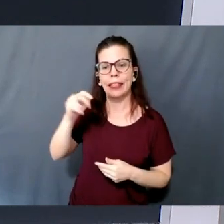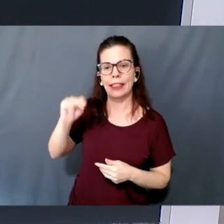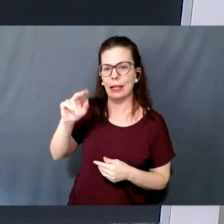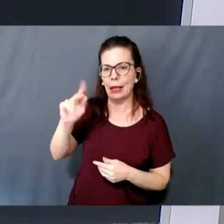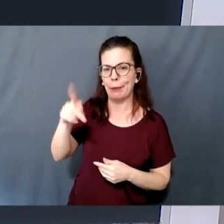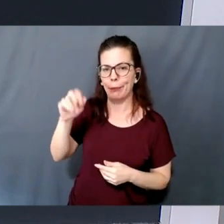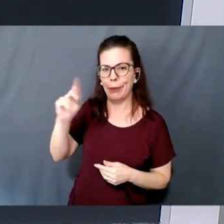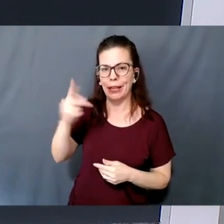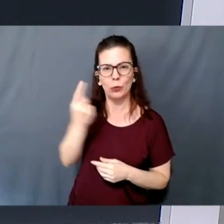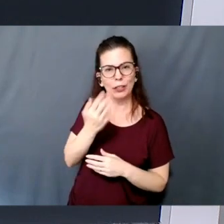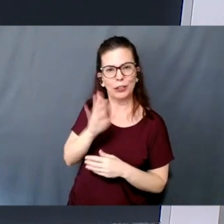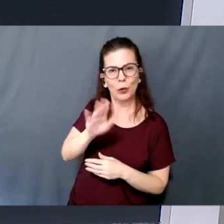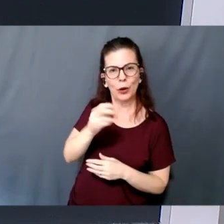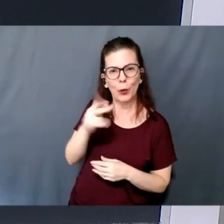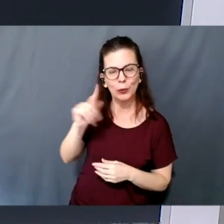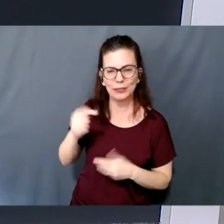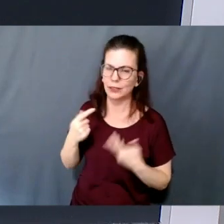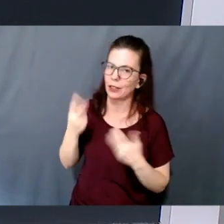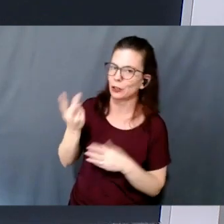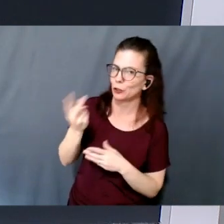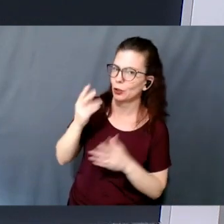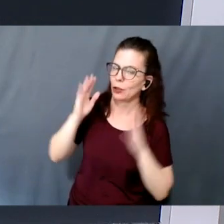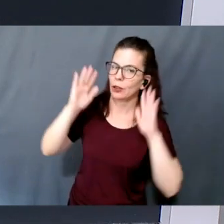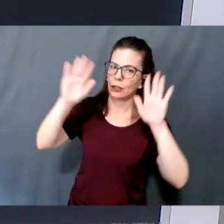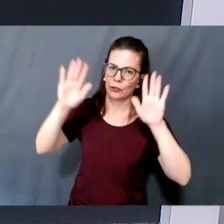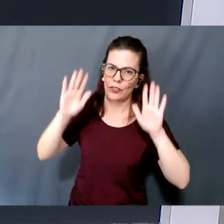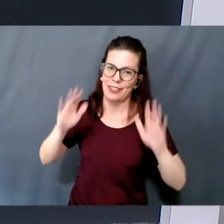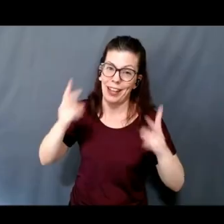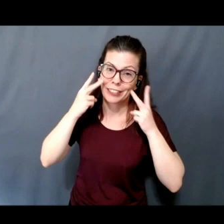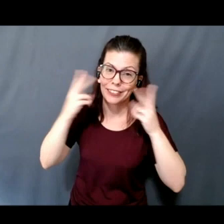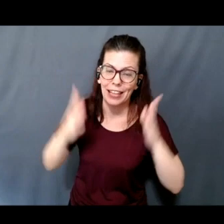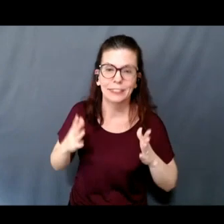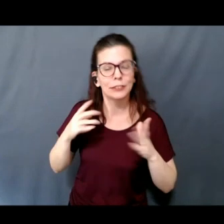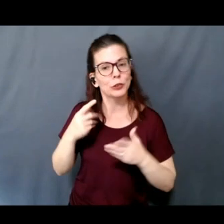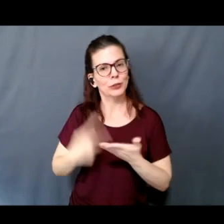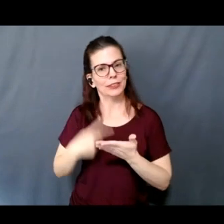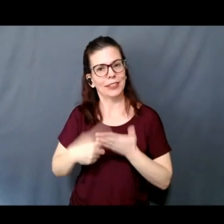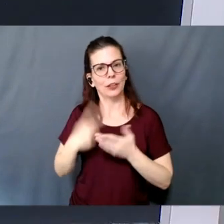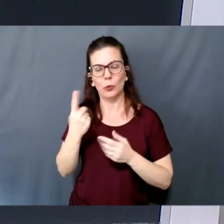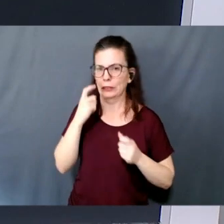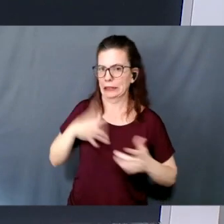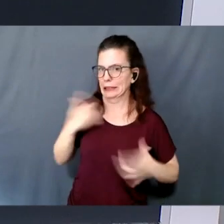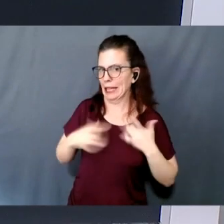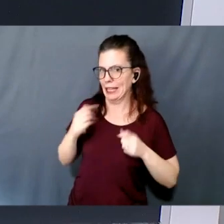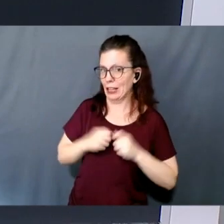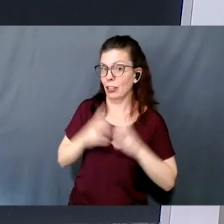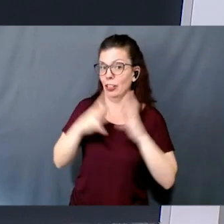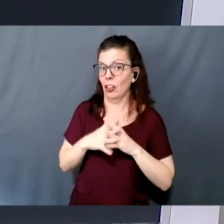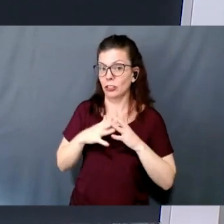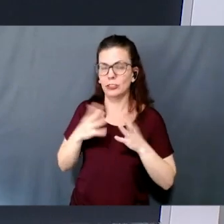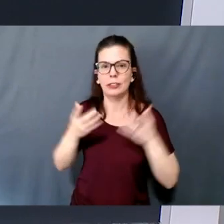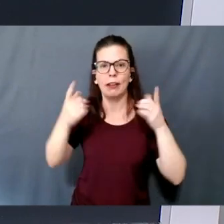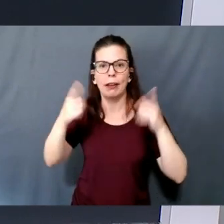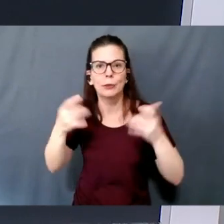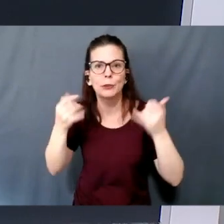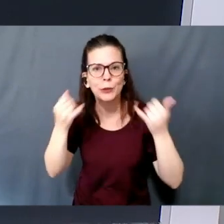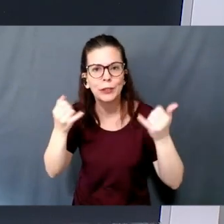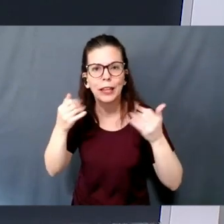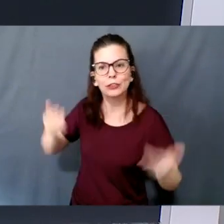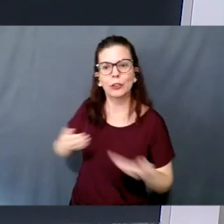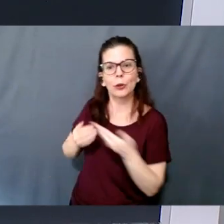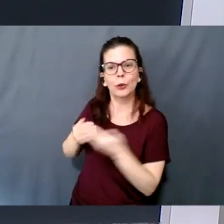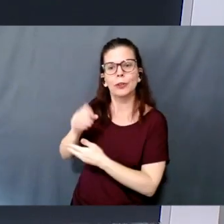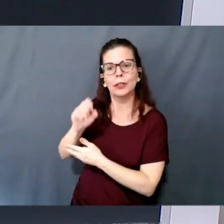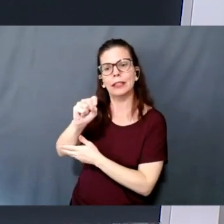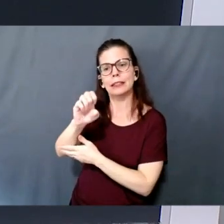fantastic guests to talk about one of the exciting launches that happened today. So let me let's start with Sebastian.